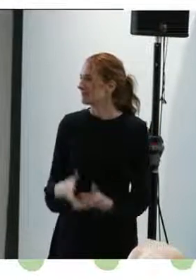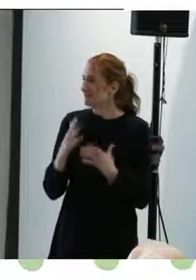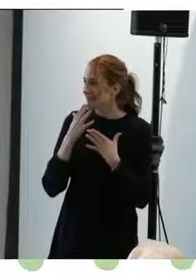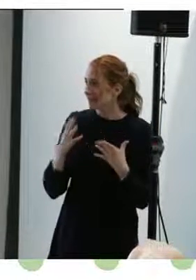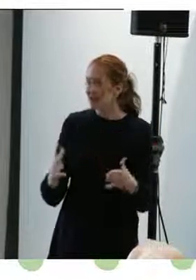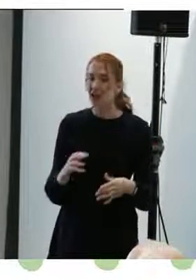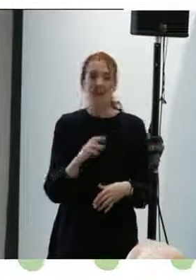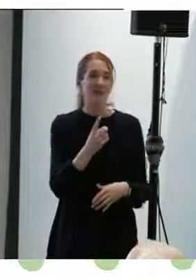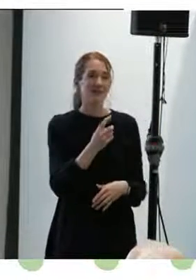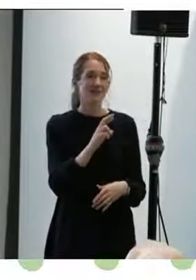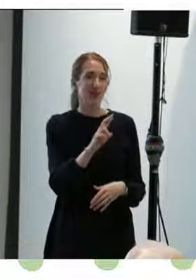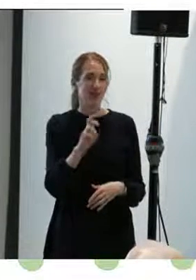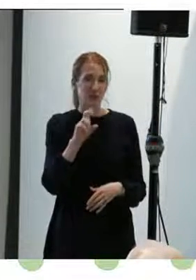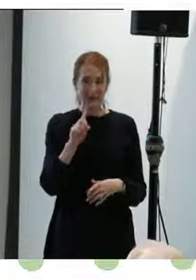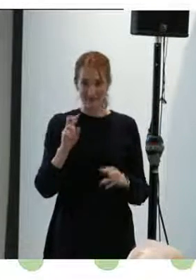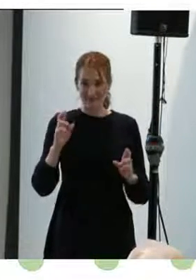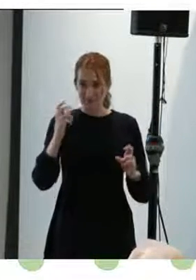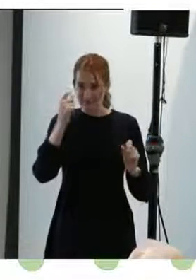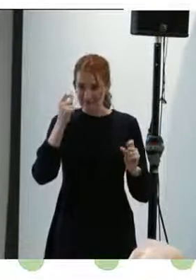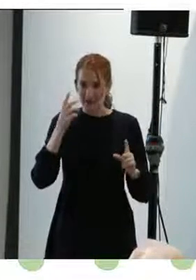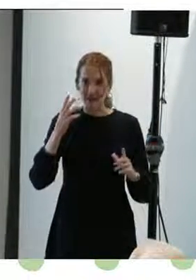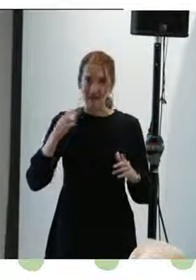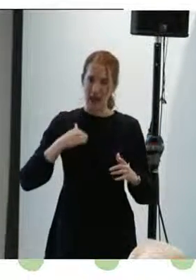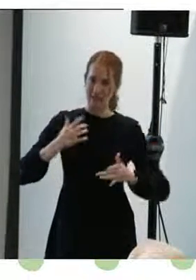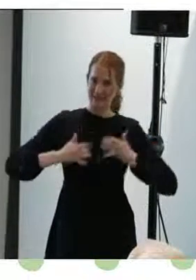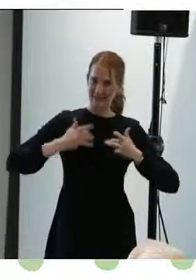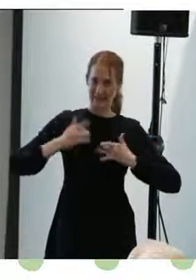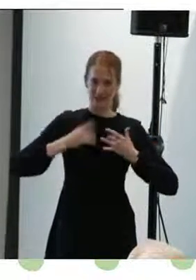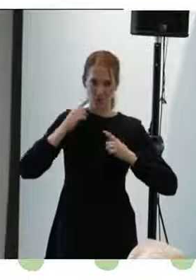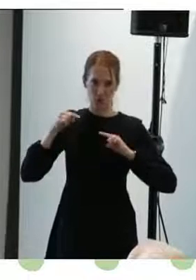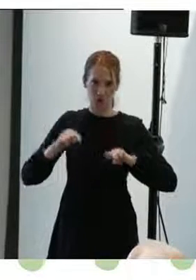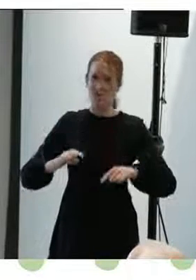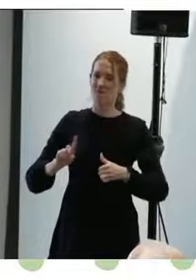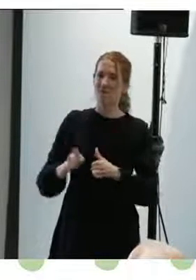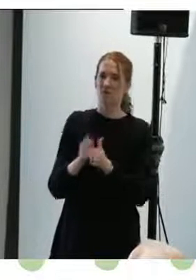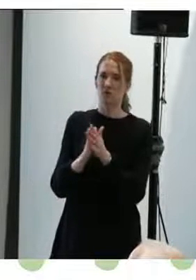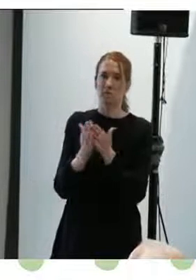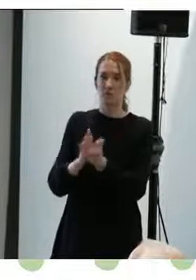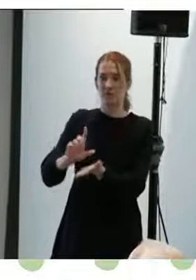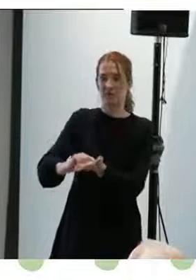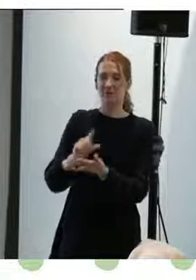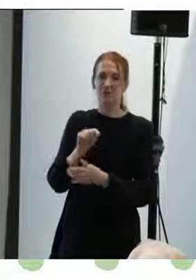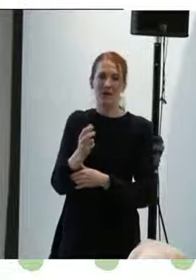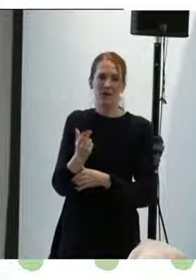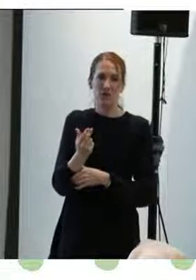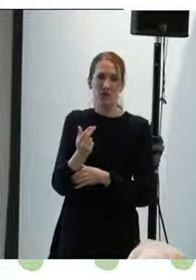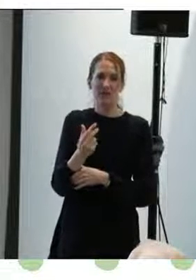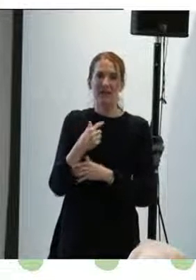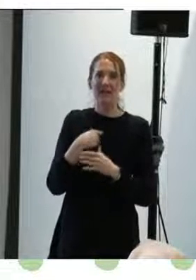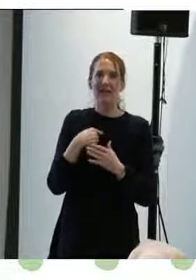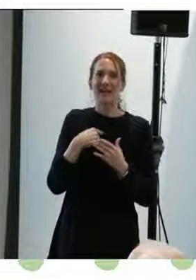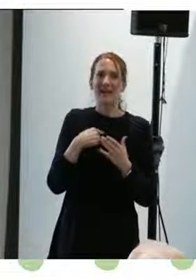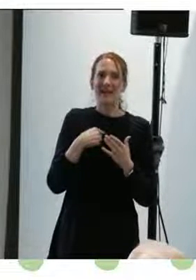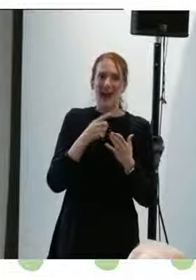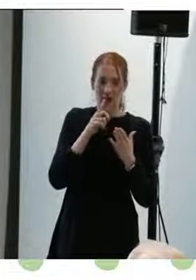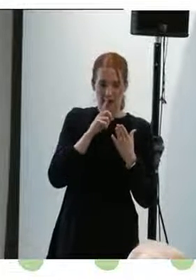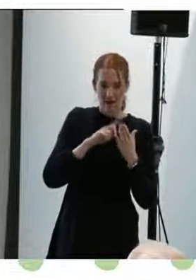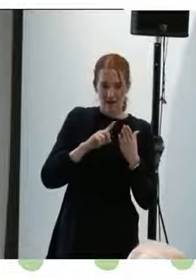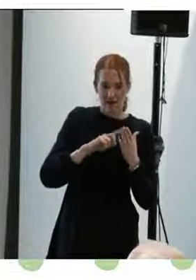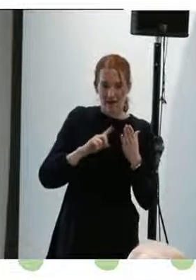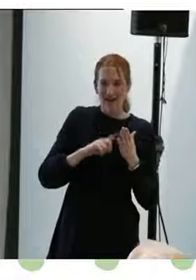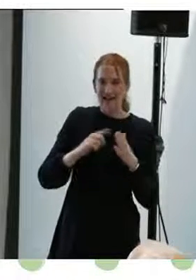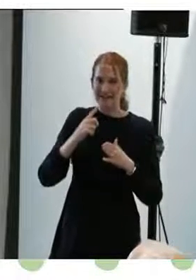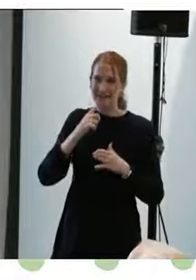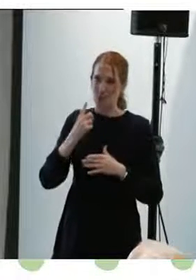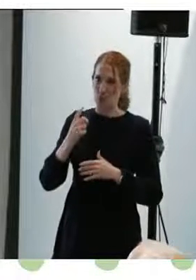I hope you can all see why I was so excited to bring her here. Her first book came out in 2013. I reviewed it in Inside Higher Ed, saying it was one of the best books I'd ever read.